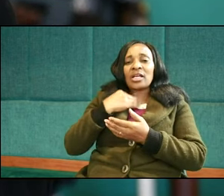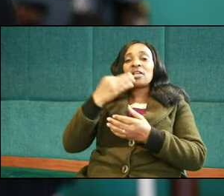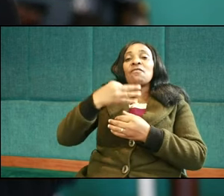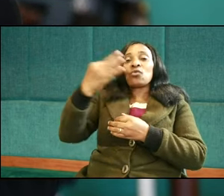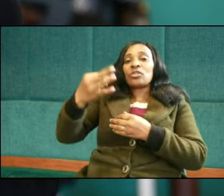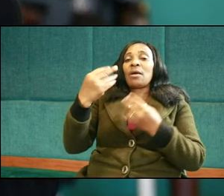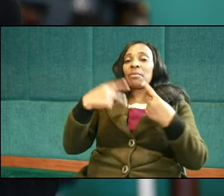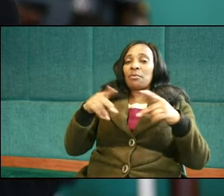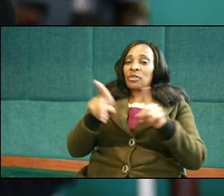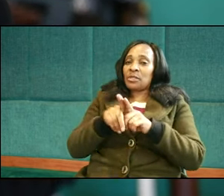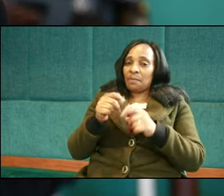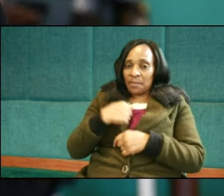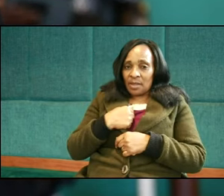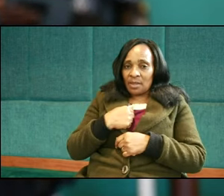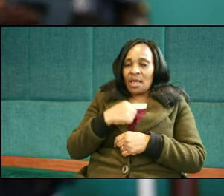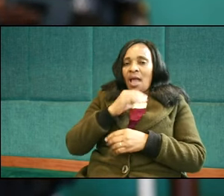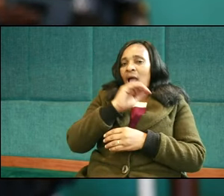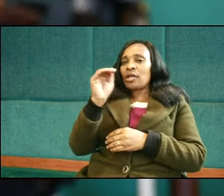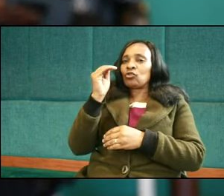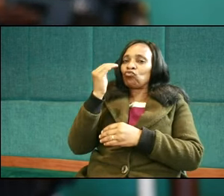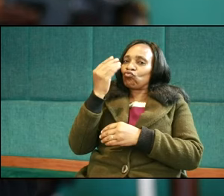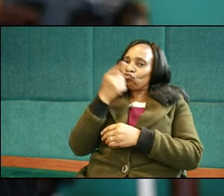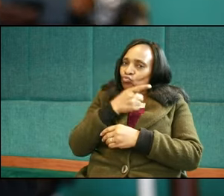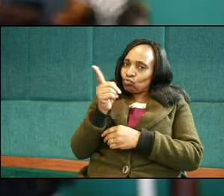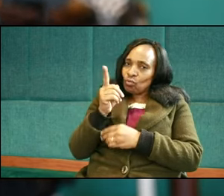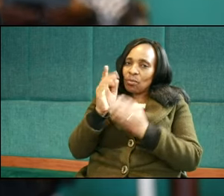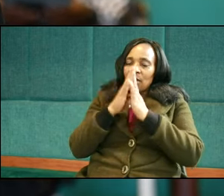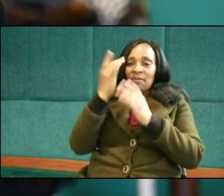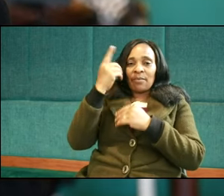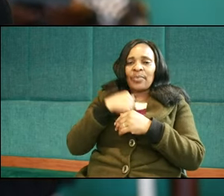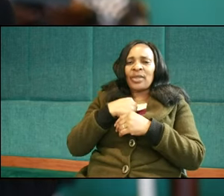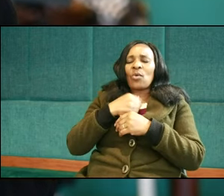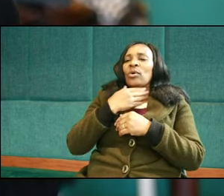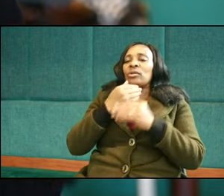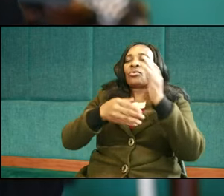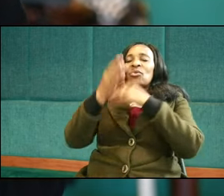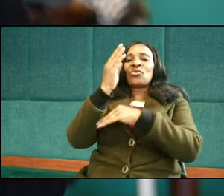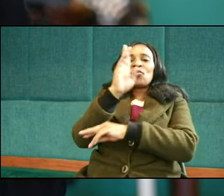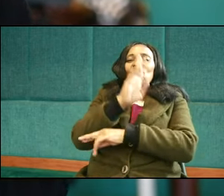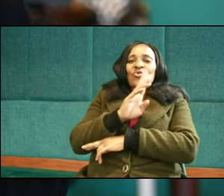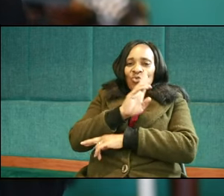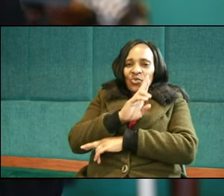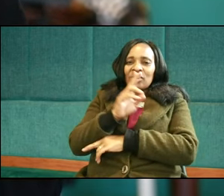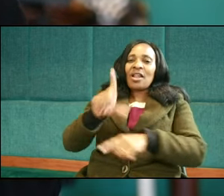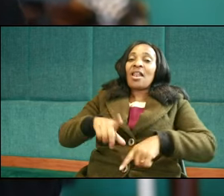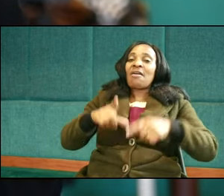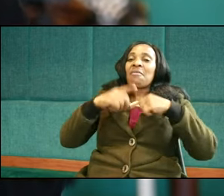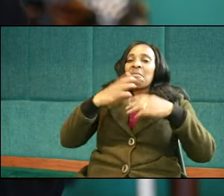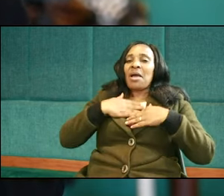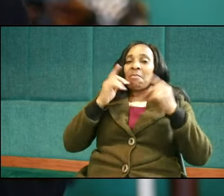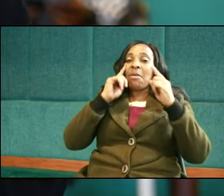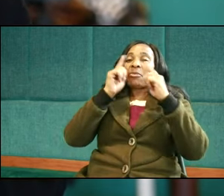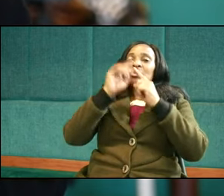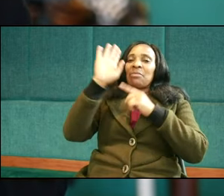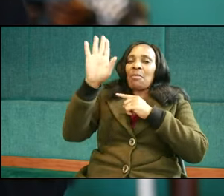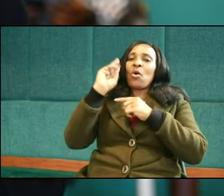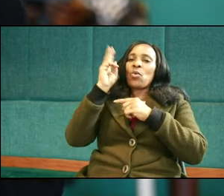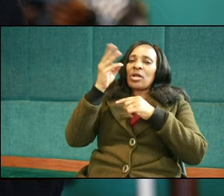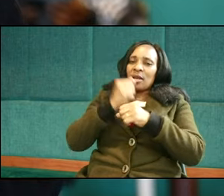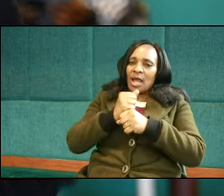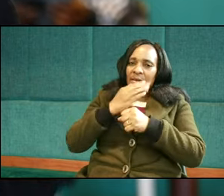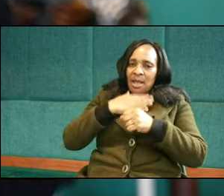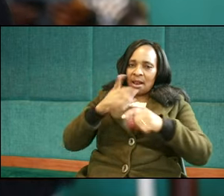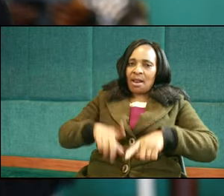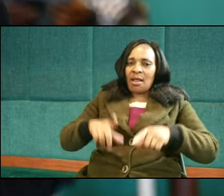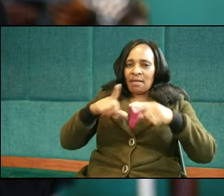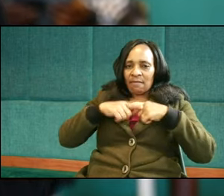said. So I ask you to pray for me. I want God to use my life for his purpose. May his will be done in my life. Thank